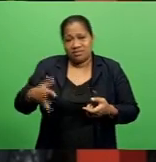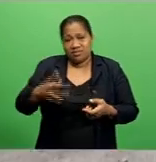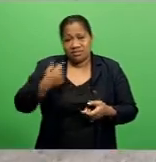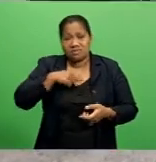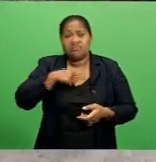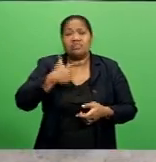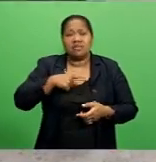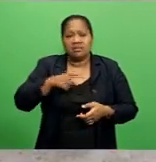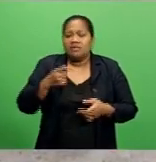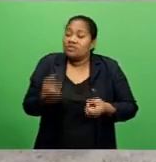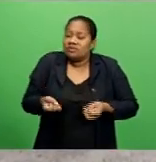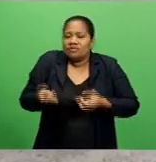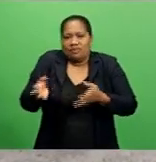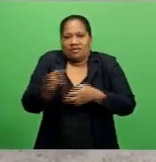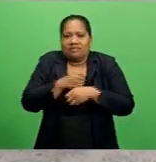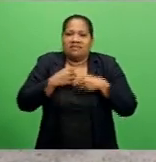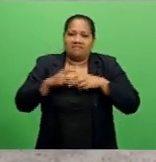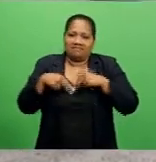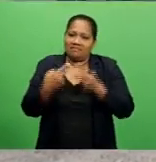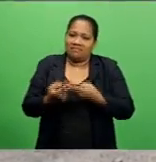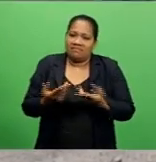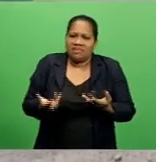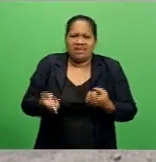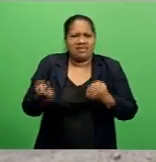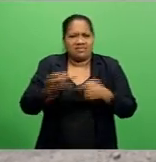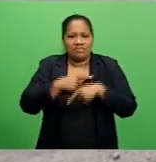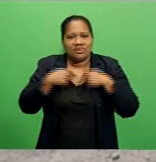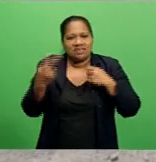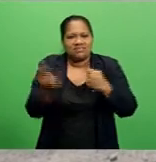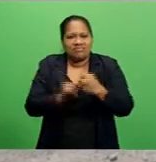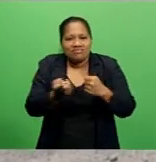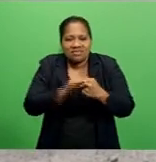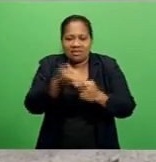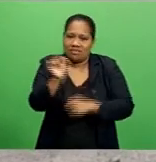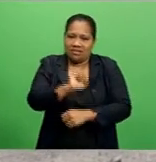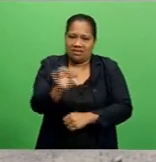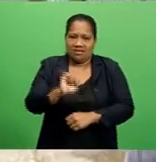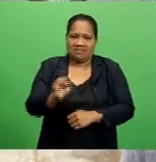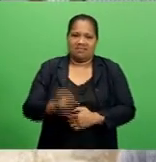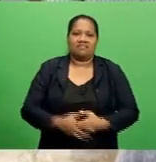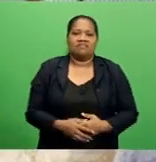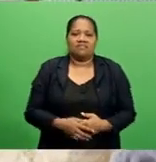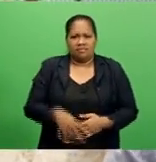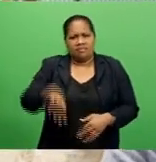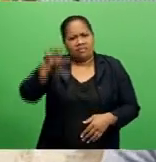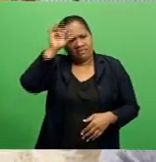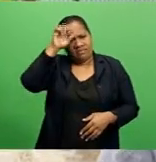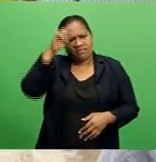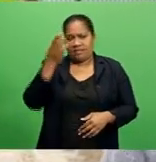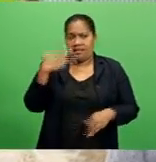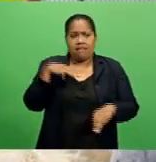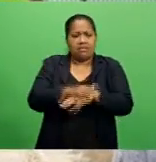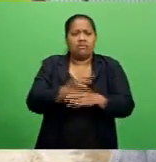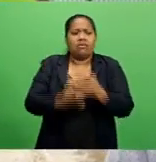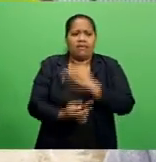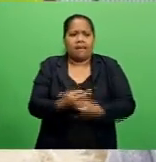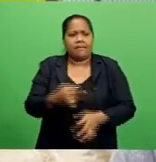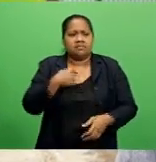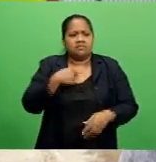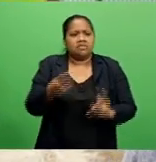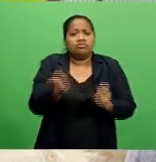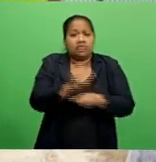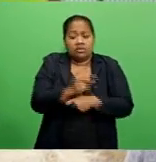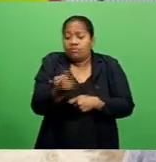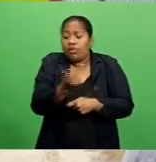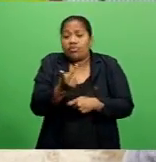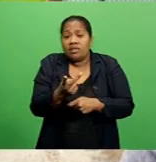and expenses on maintenance of the cars. So I remember last month I had to change both of the front tires